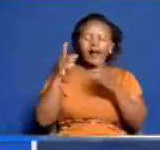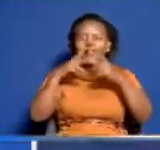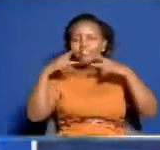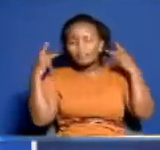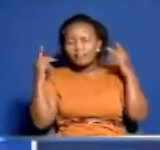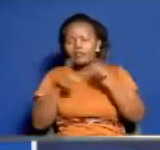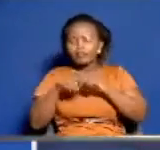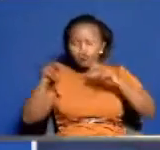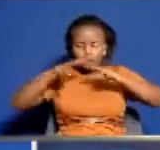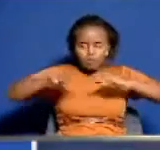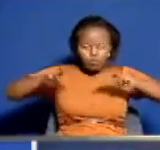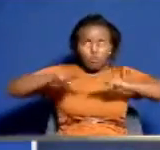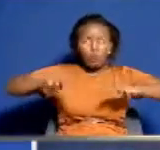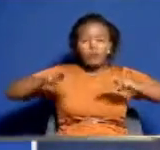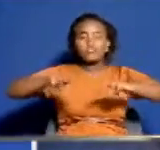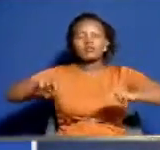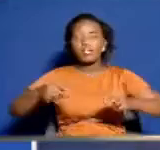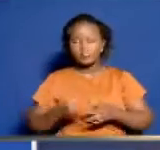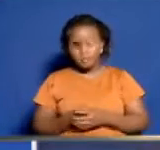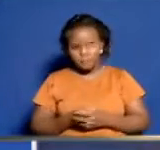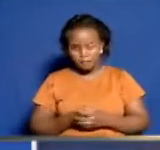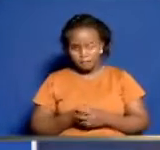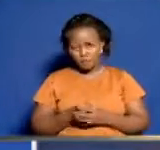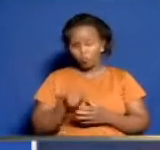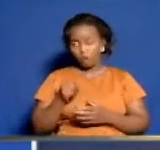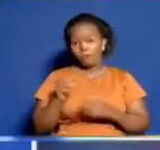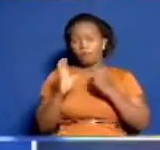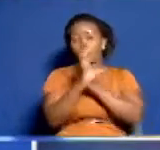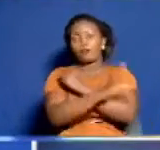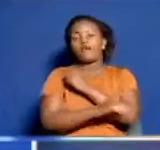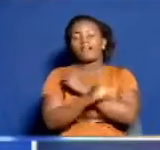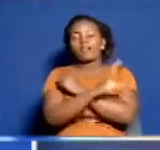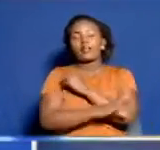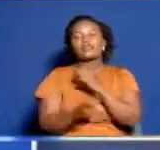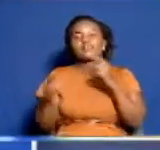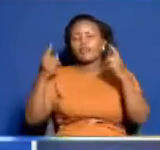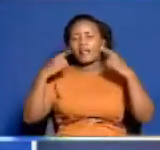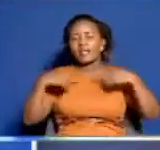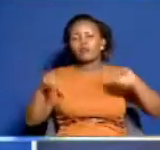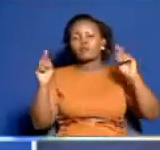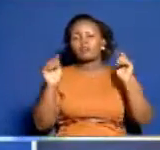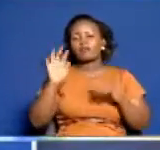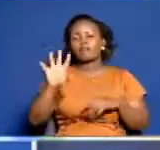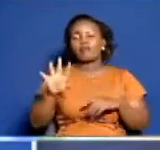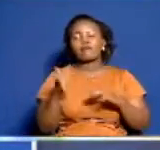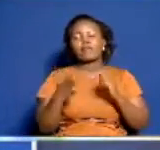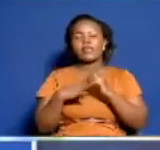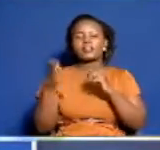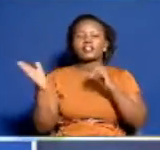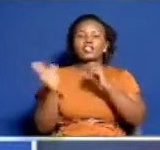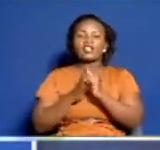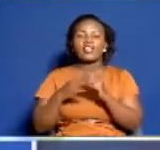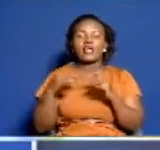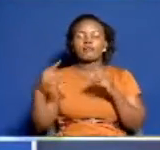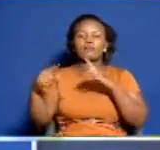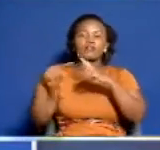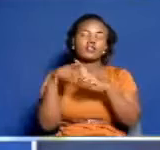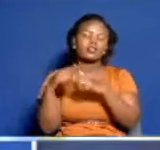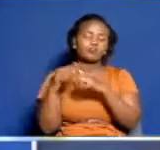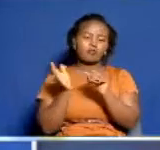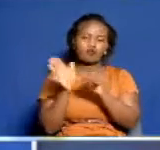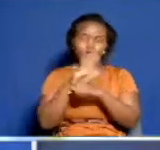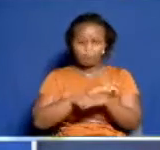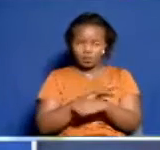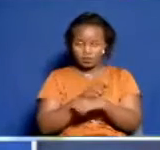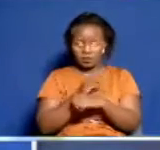health workers. The concerns coming as the country recorded 589 positive cases of COVID-19